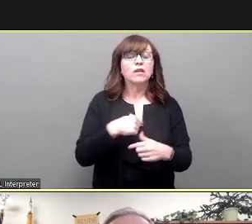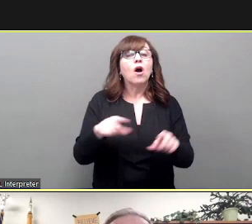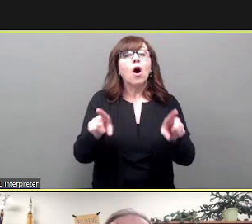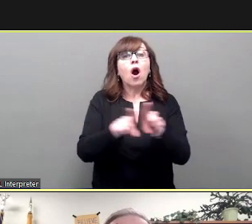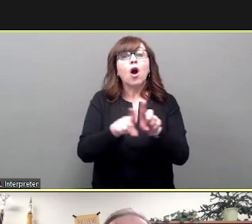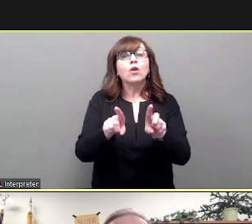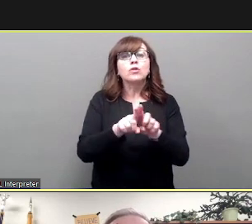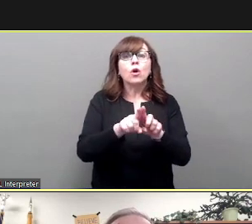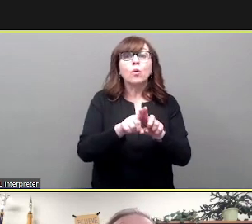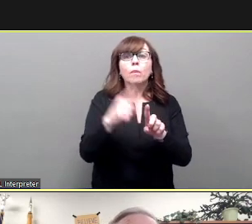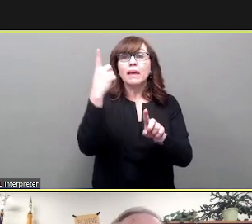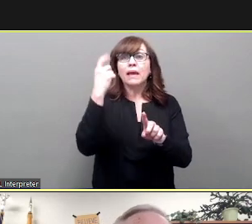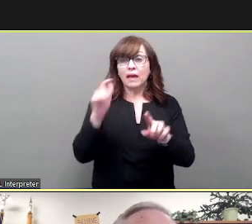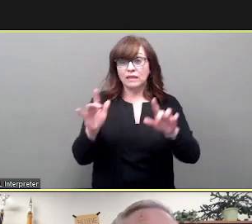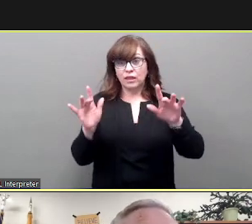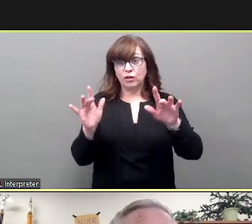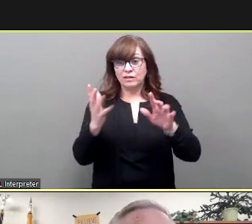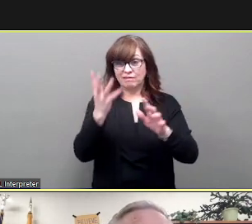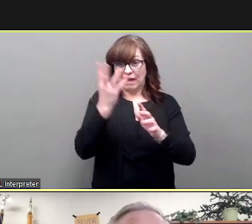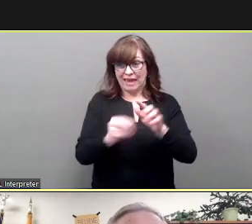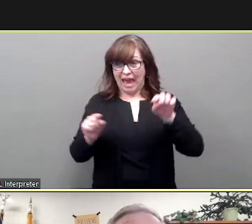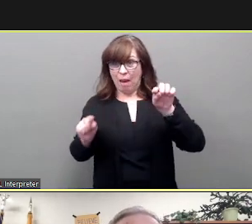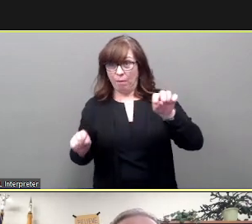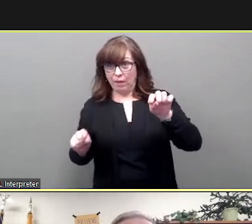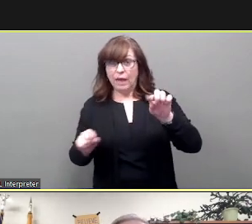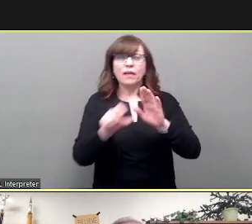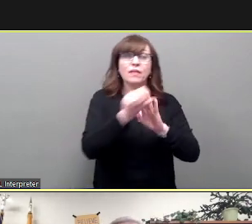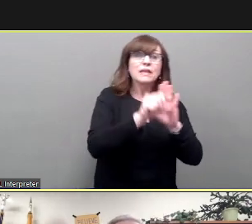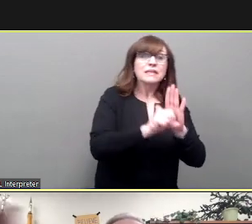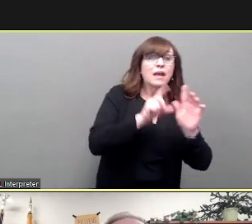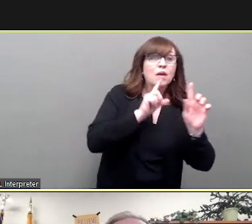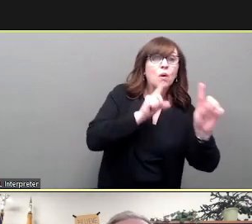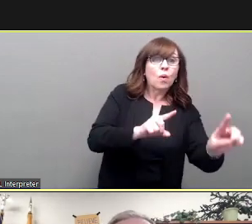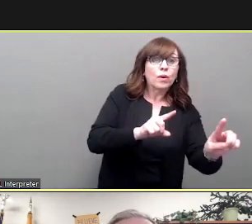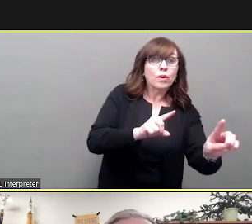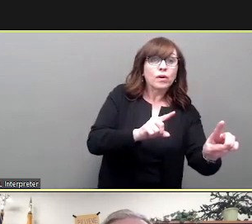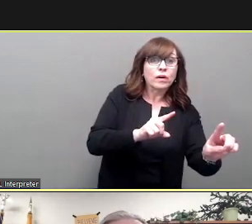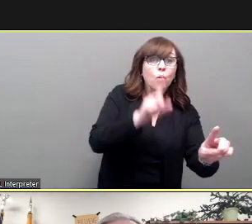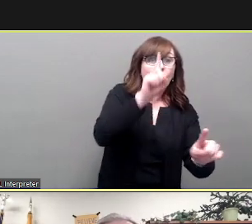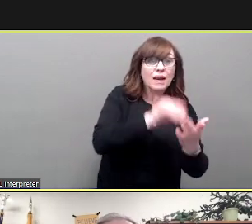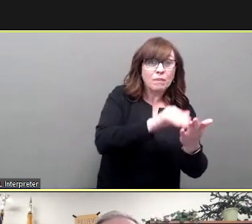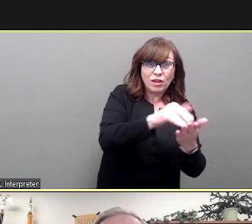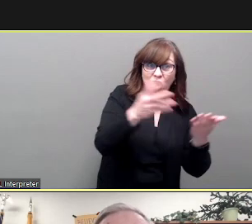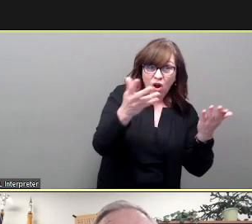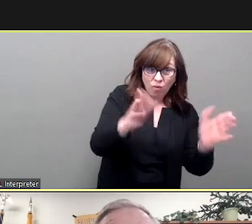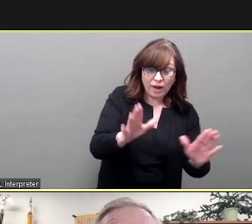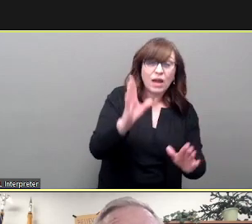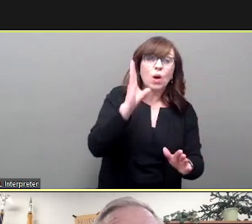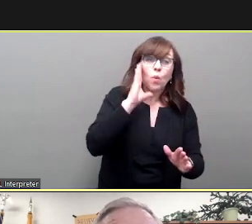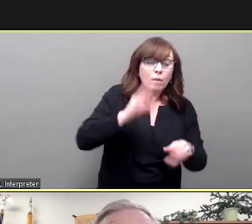this gap, has already ordered 1 million masks. We've already distributed those to